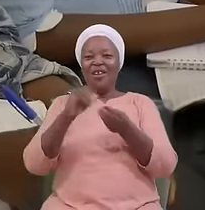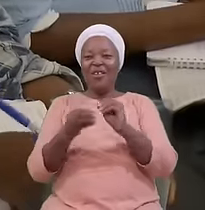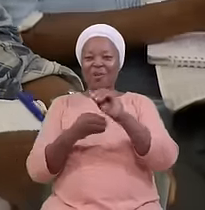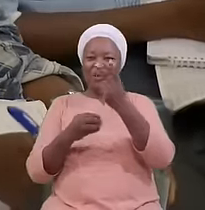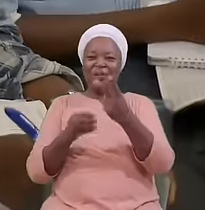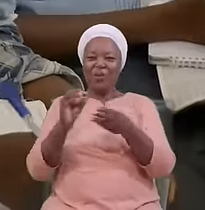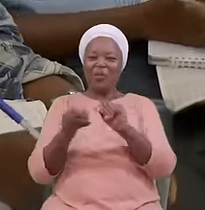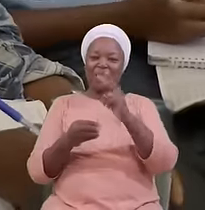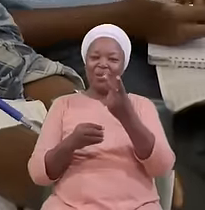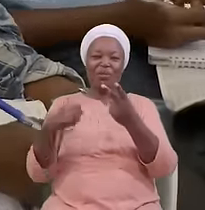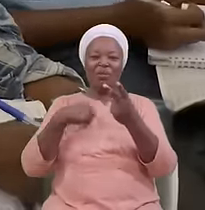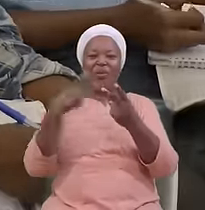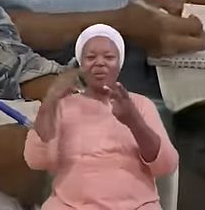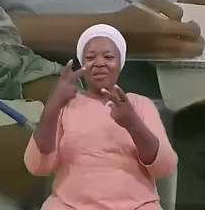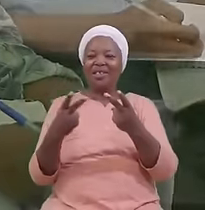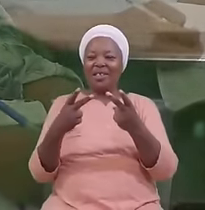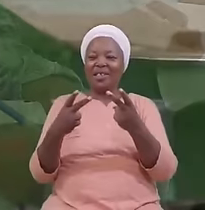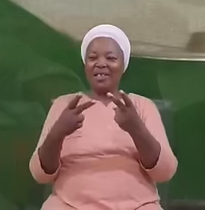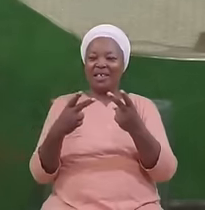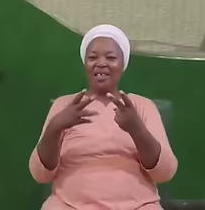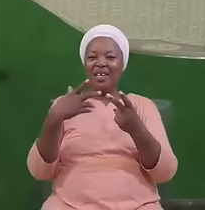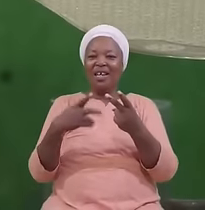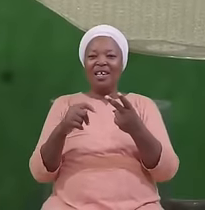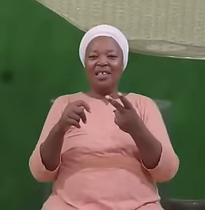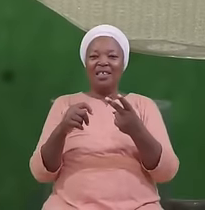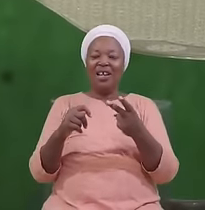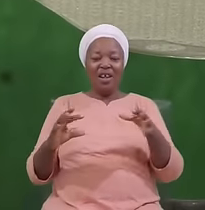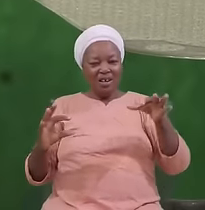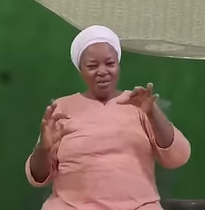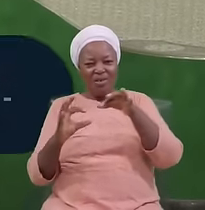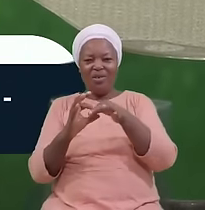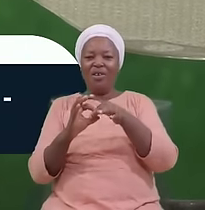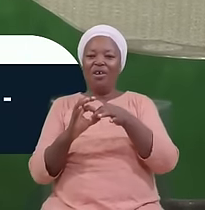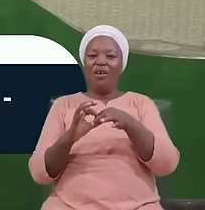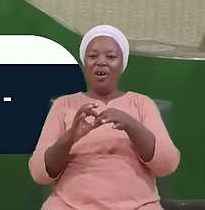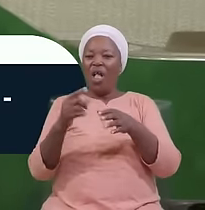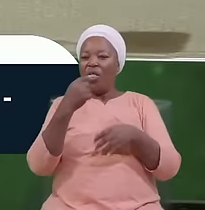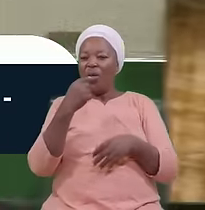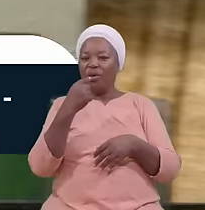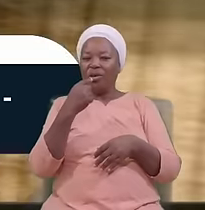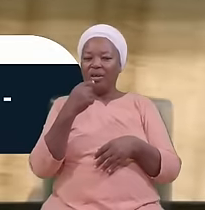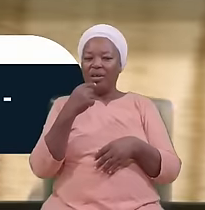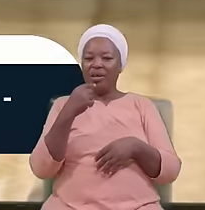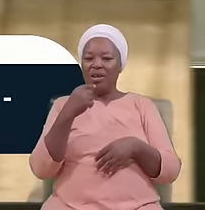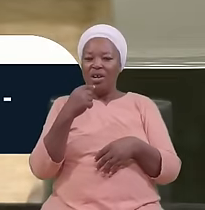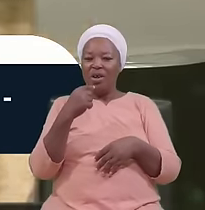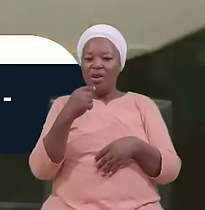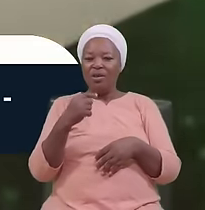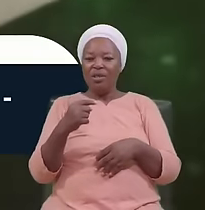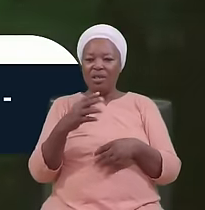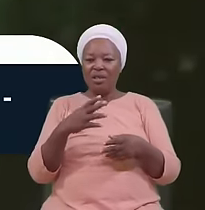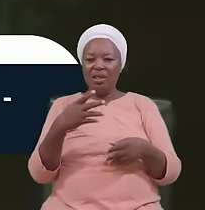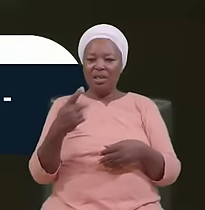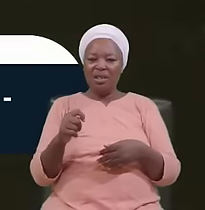Number two, we're looking at the ruinous tongue and rejected